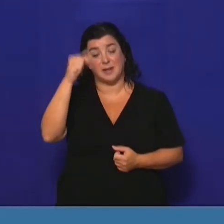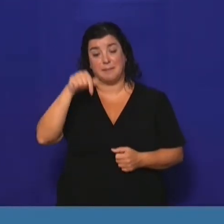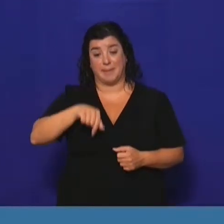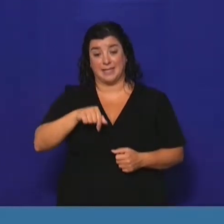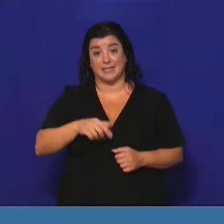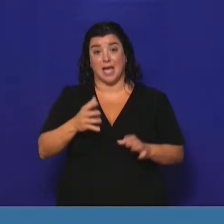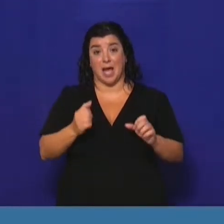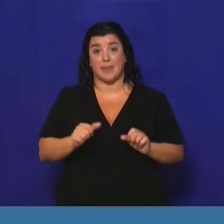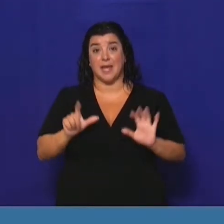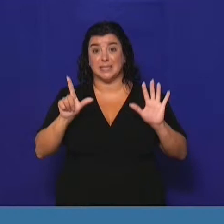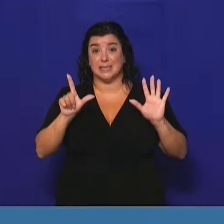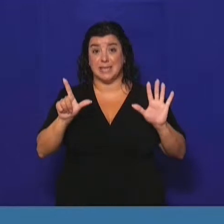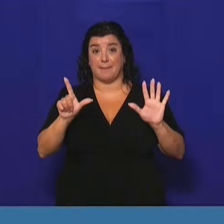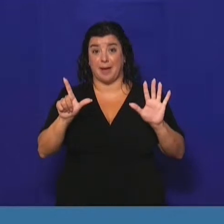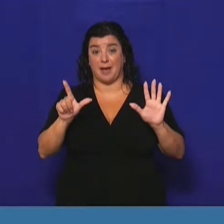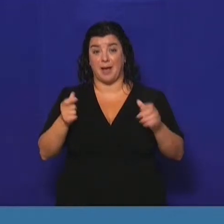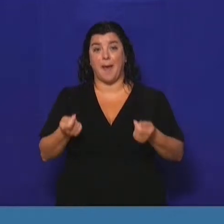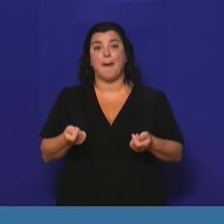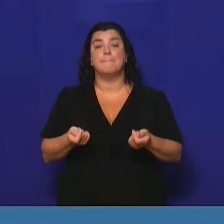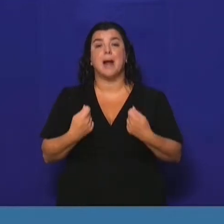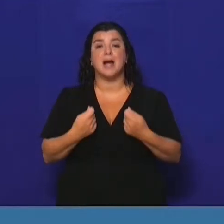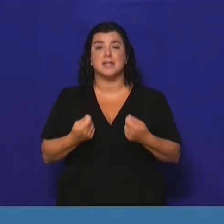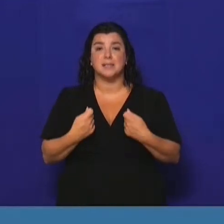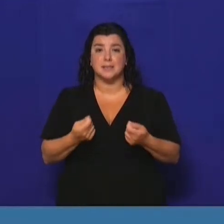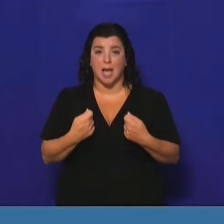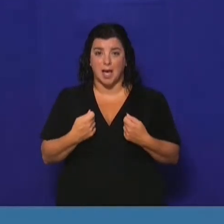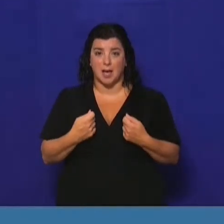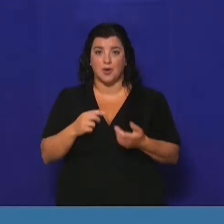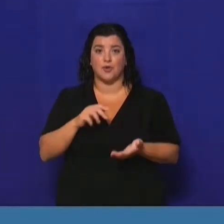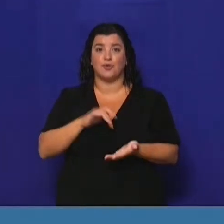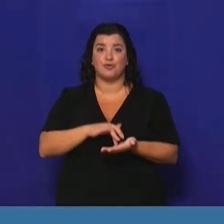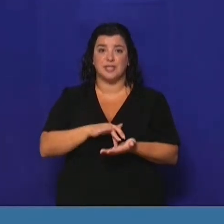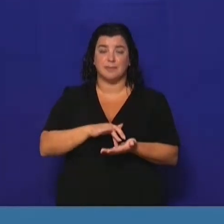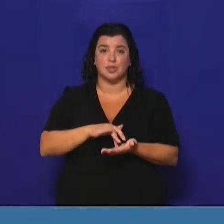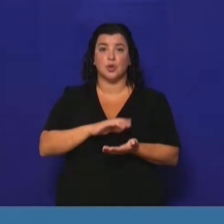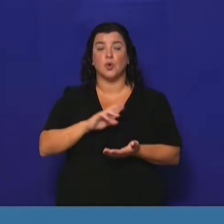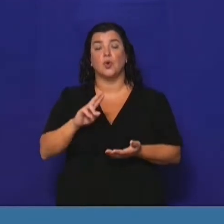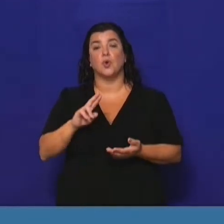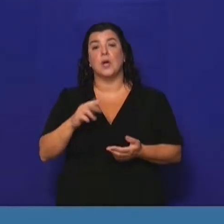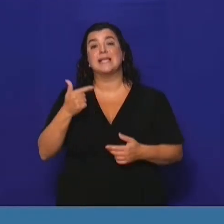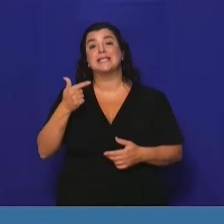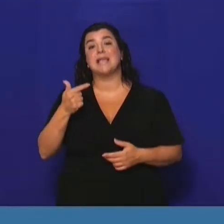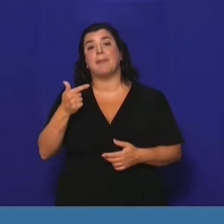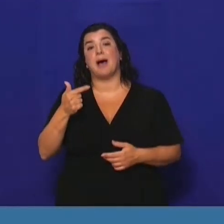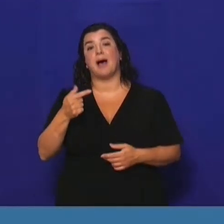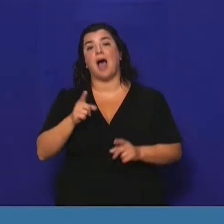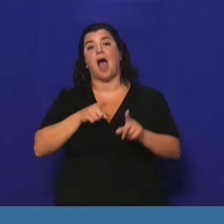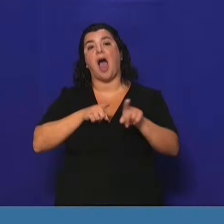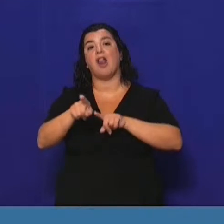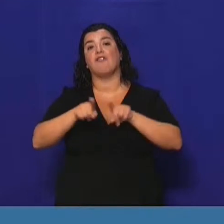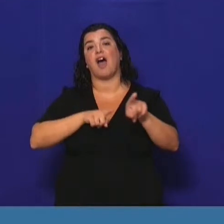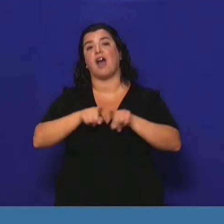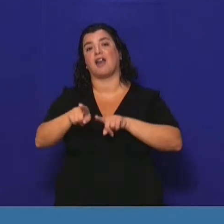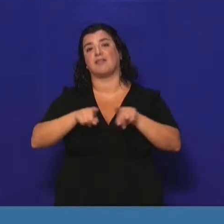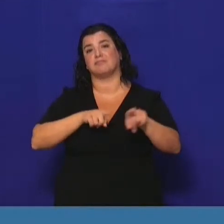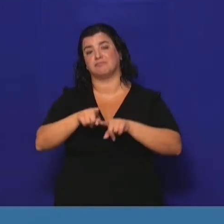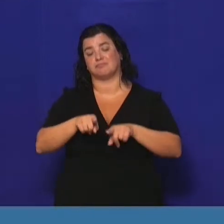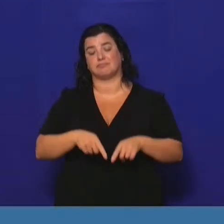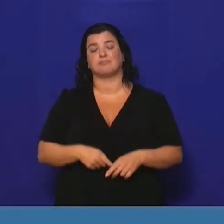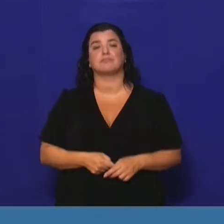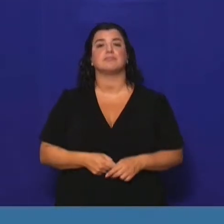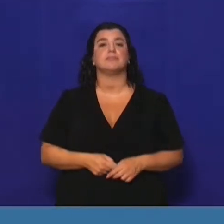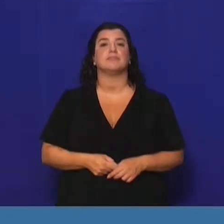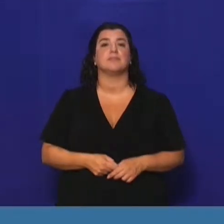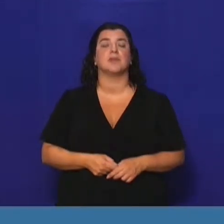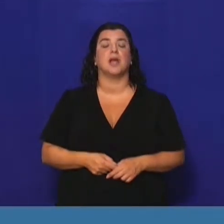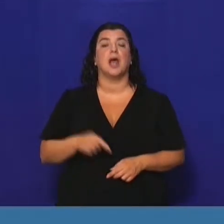każijiet fil-Marsa Reception Center u 7 każijiet f'Ħalfħar. Dawn qegħdin huma f'iżolazzjoni